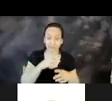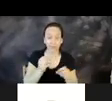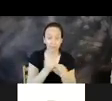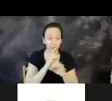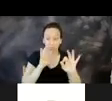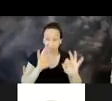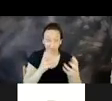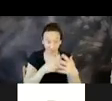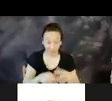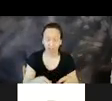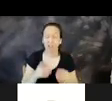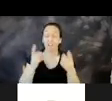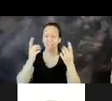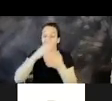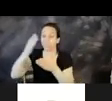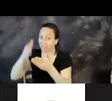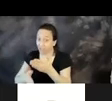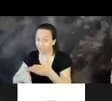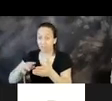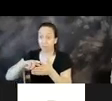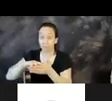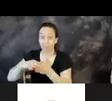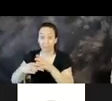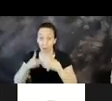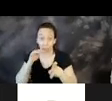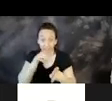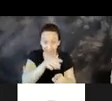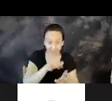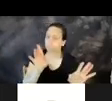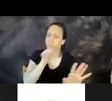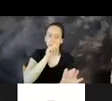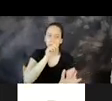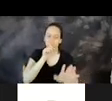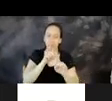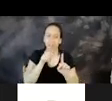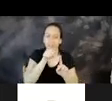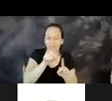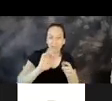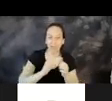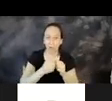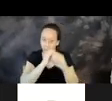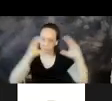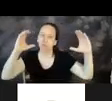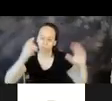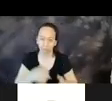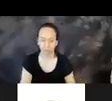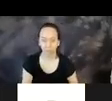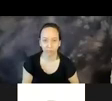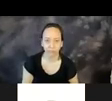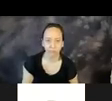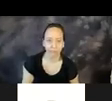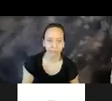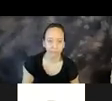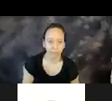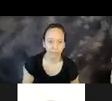The final resulting network, therefore, may not look exactly like this, but this is what we are striving to achieve. At this point, I would also like